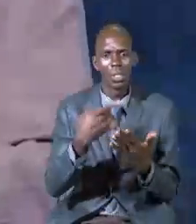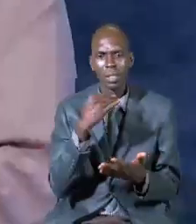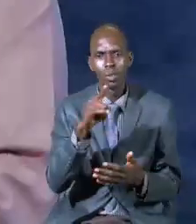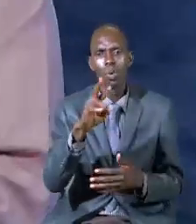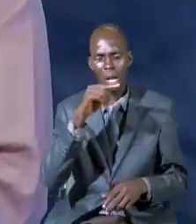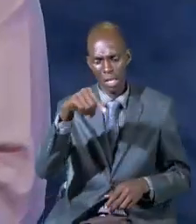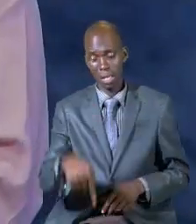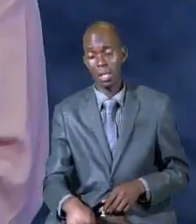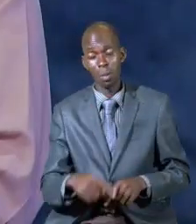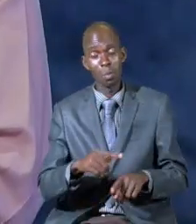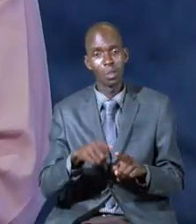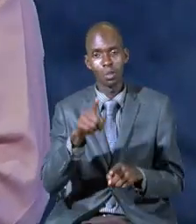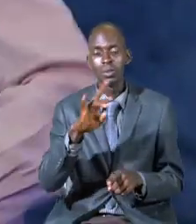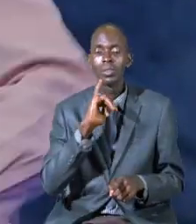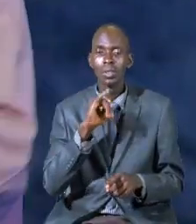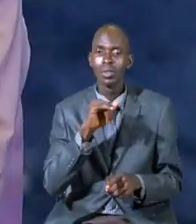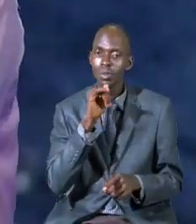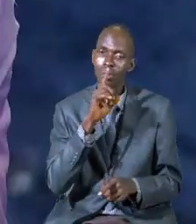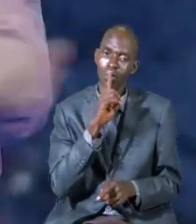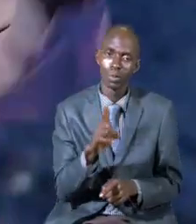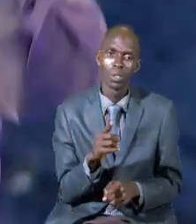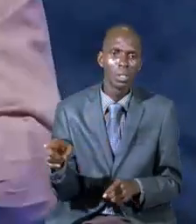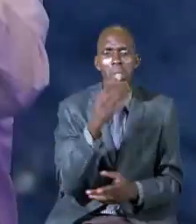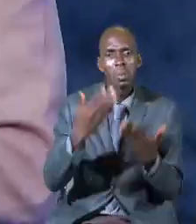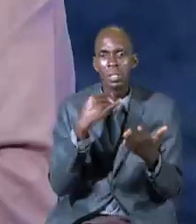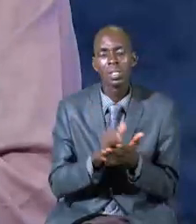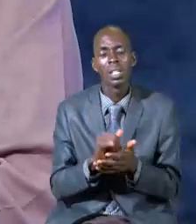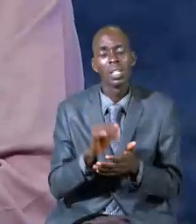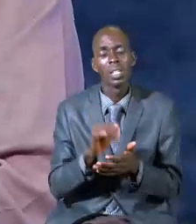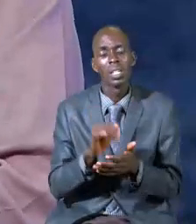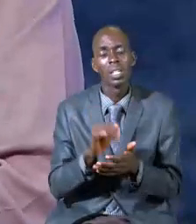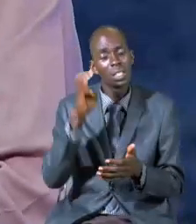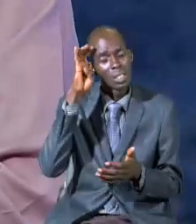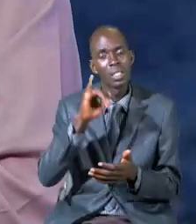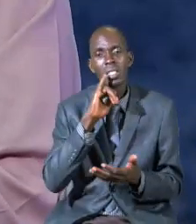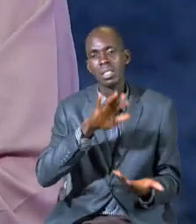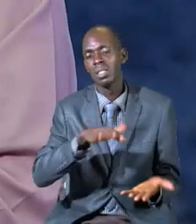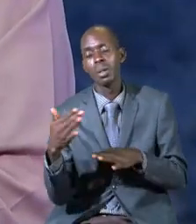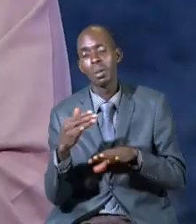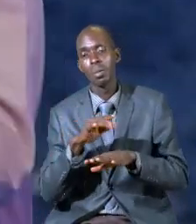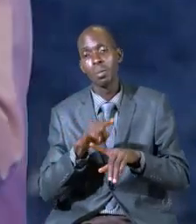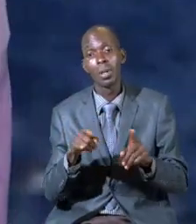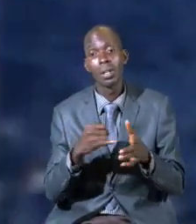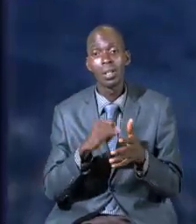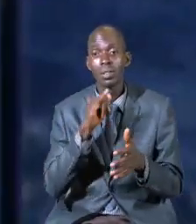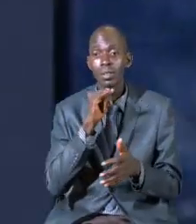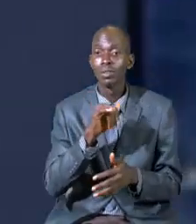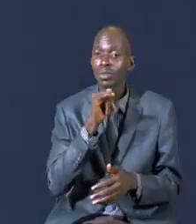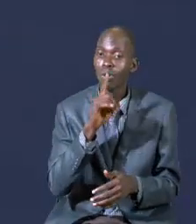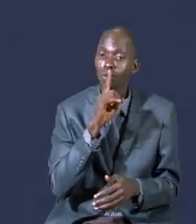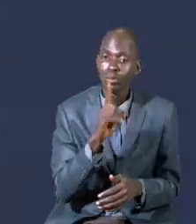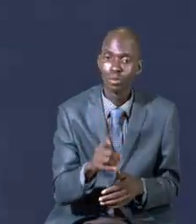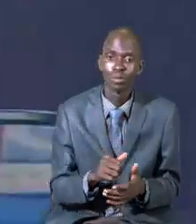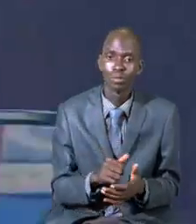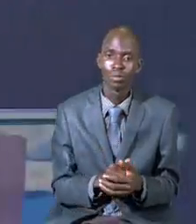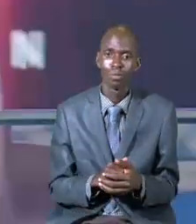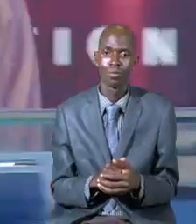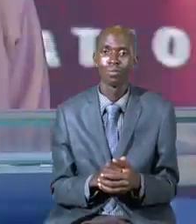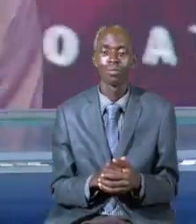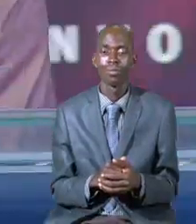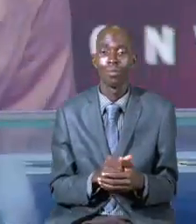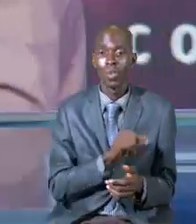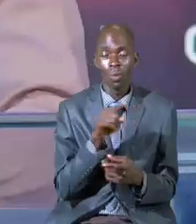face, but it's not true. They may say it's dead, but it's not true. And then eventually, when he came the